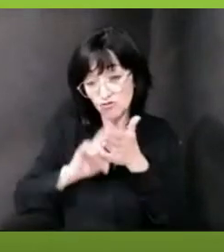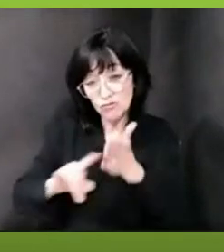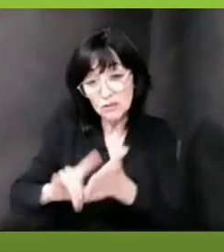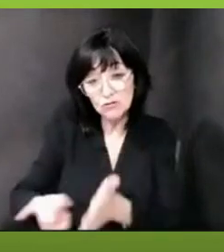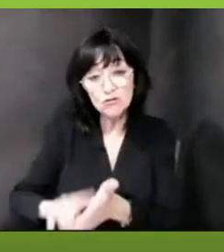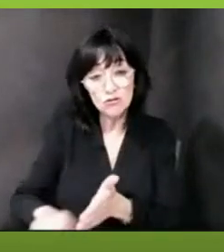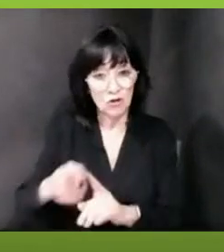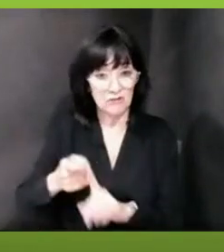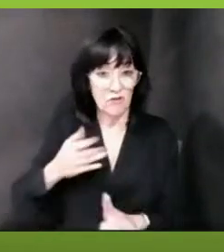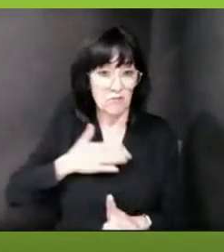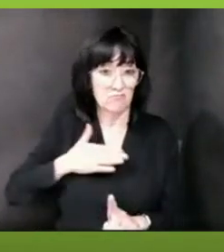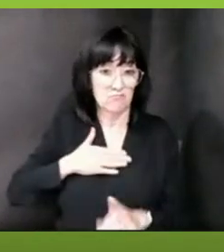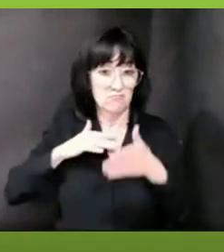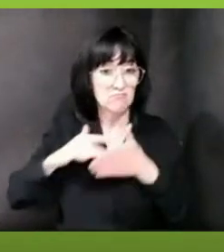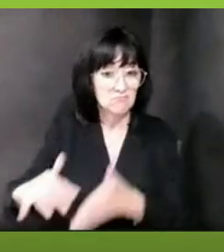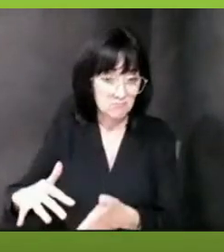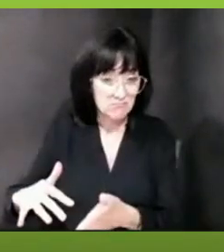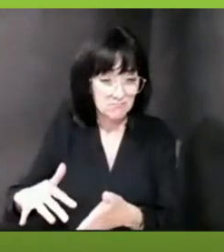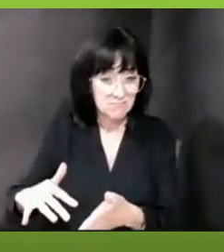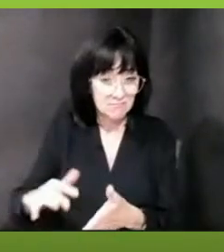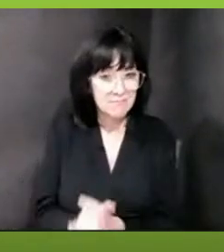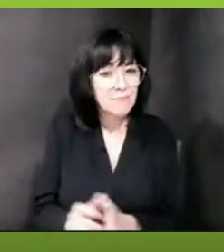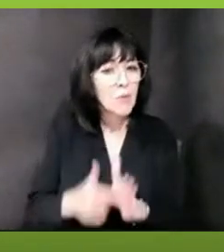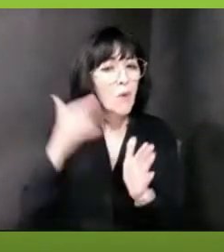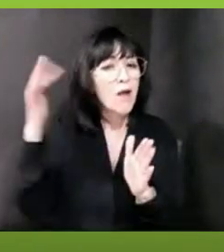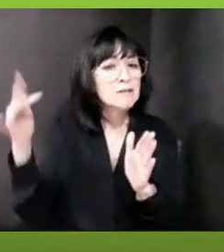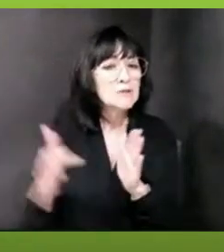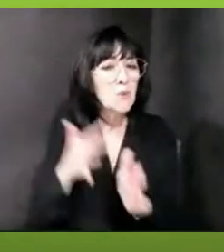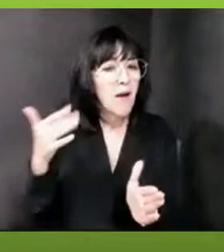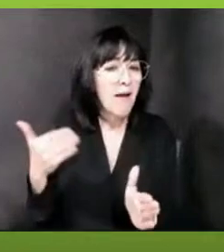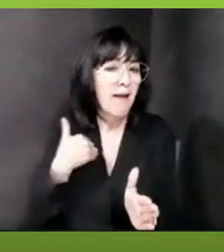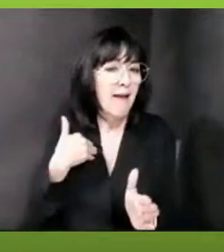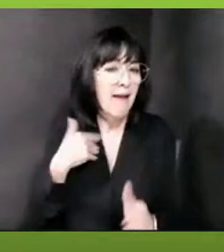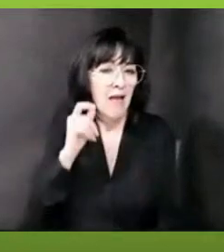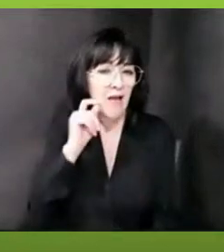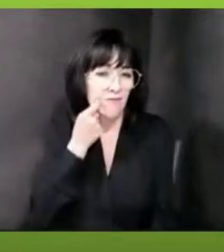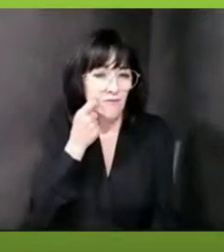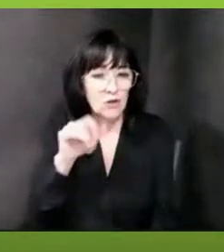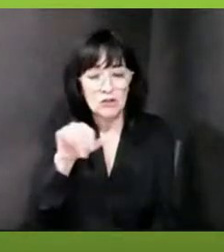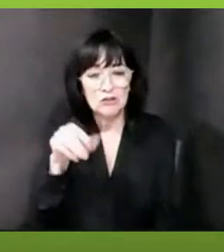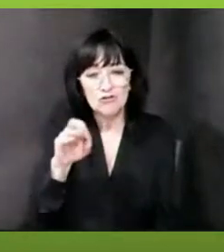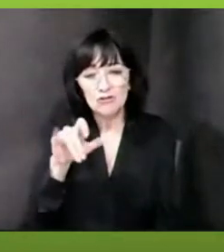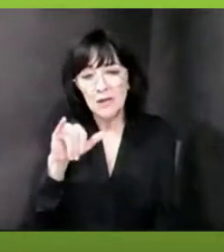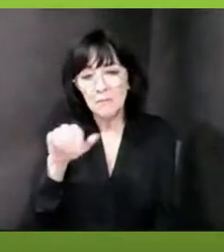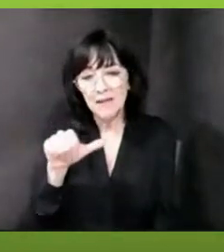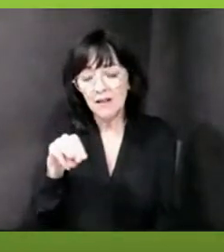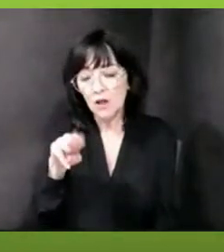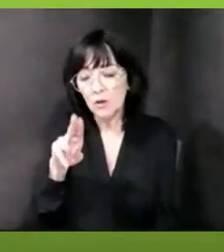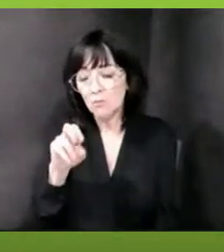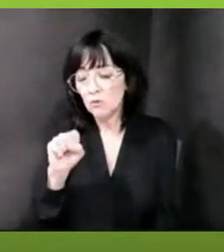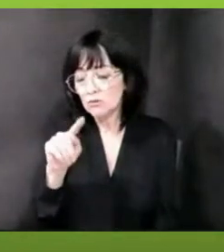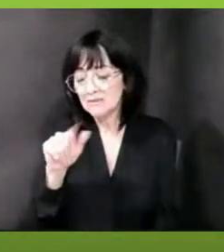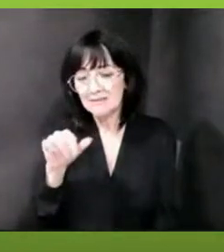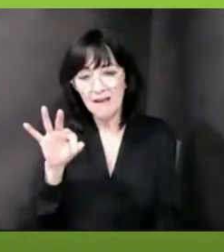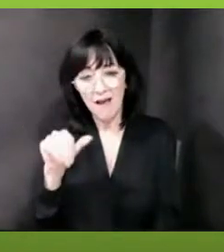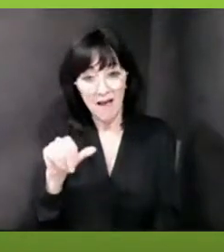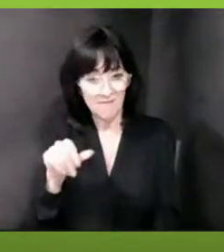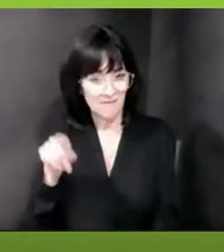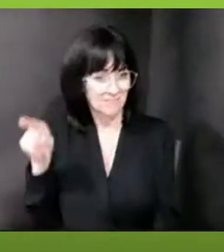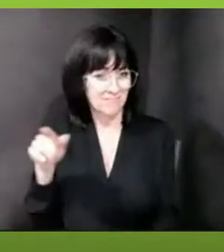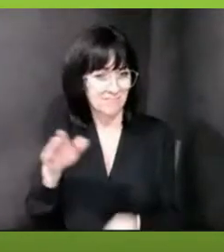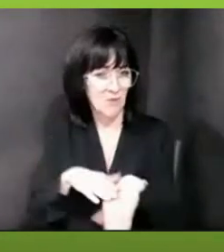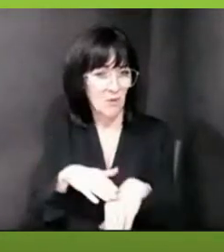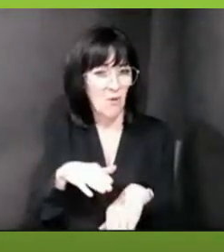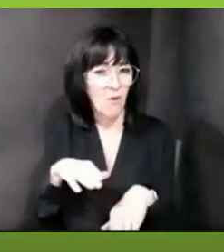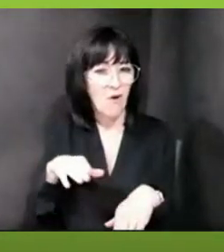the privilege to have a very cool guest, such as Jamila Mustafa, who hosts a variety of shows, such